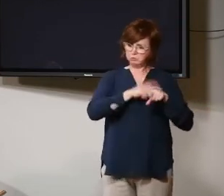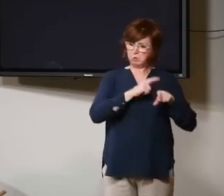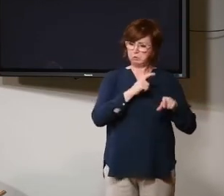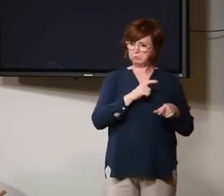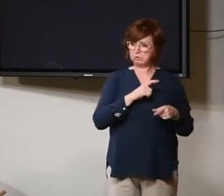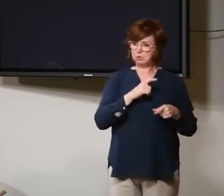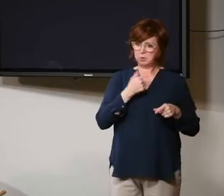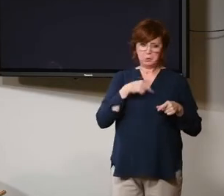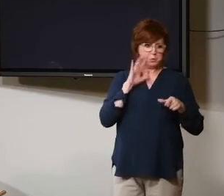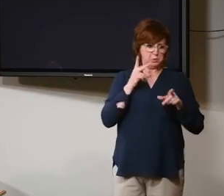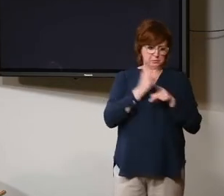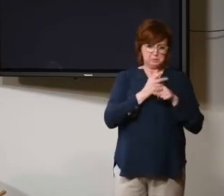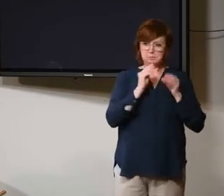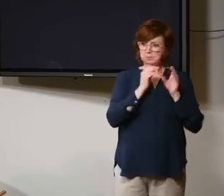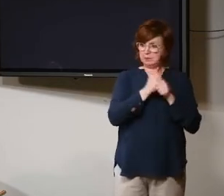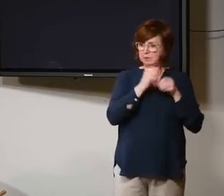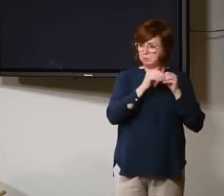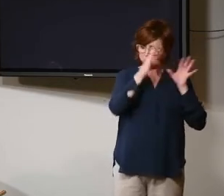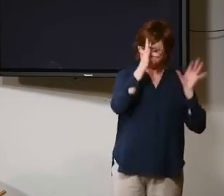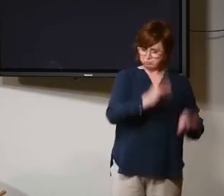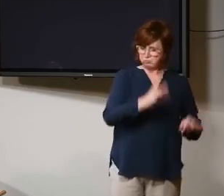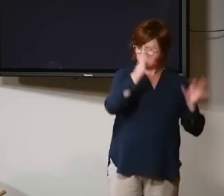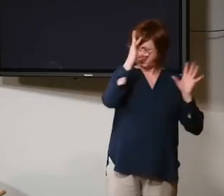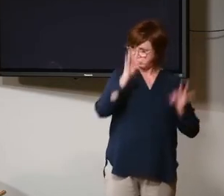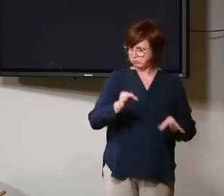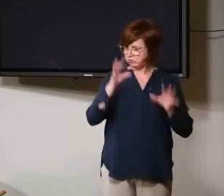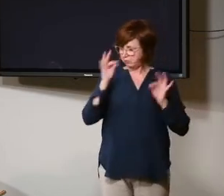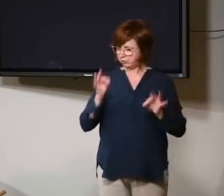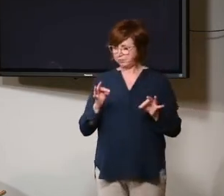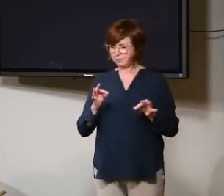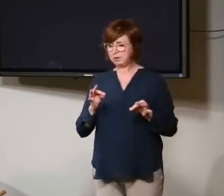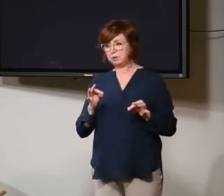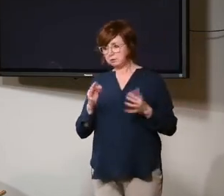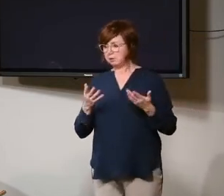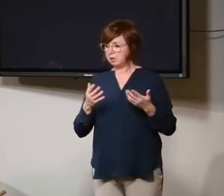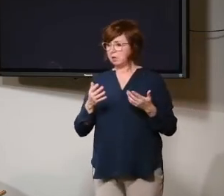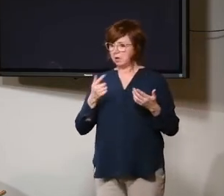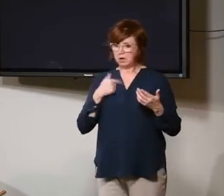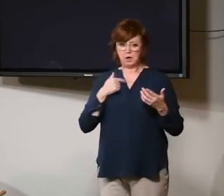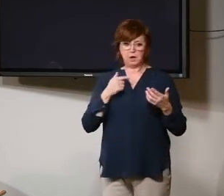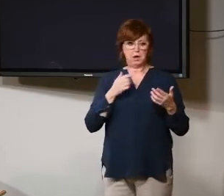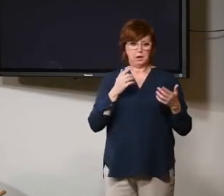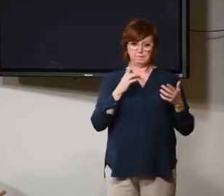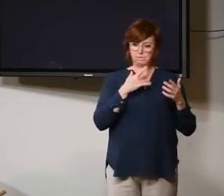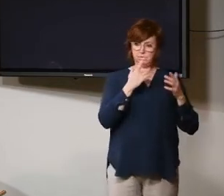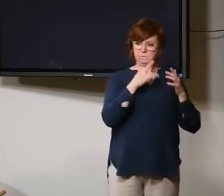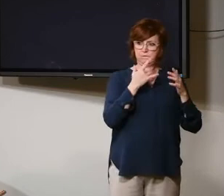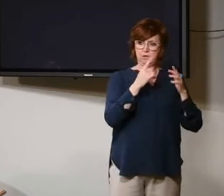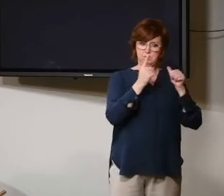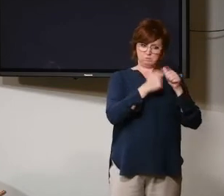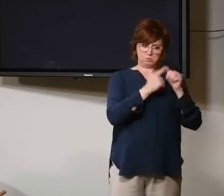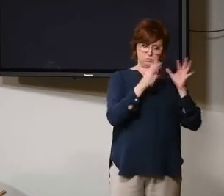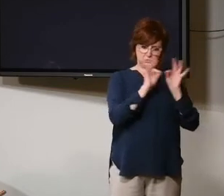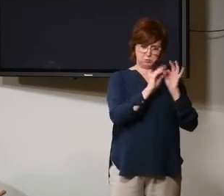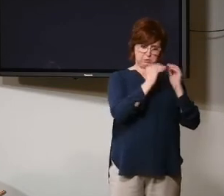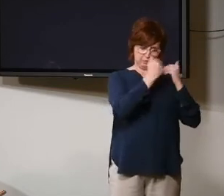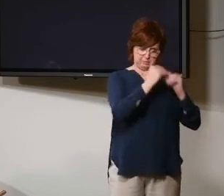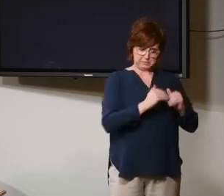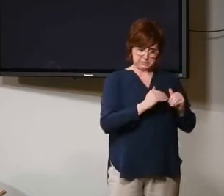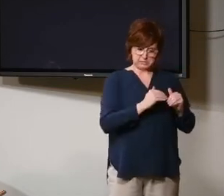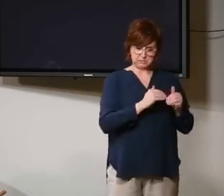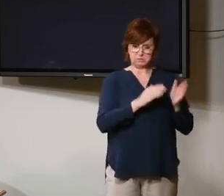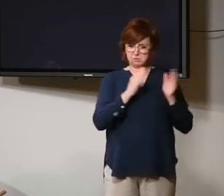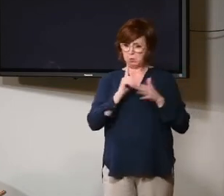this. As we said earlier, we'll focus on restrictions. We will then focus on the resources that we can provide, and we're